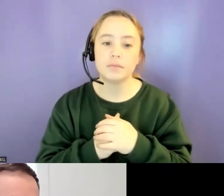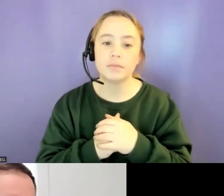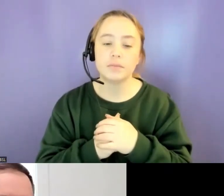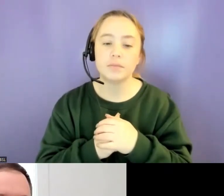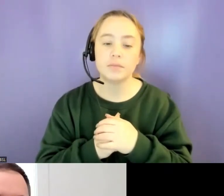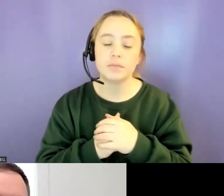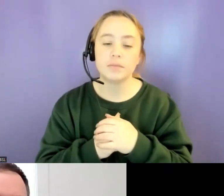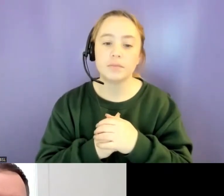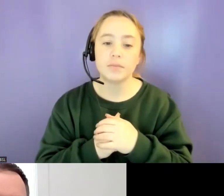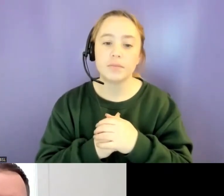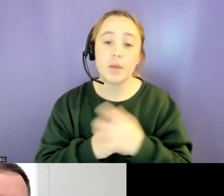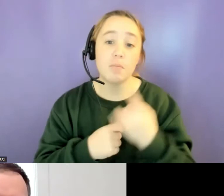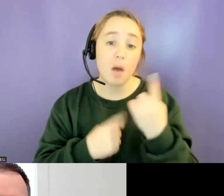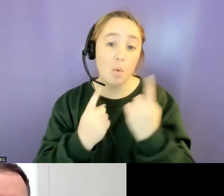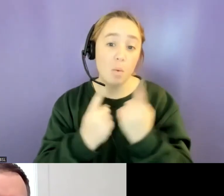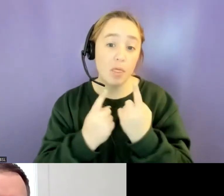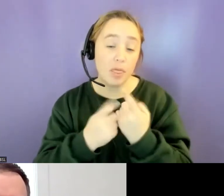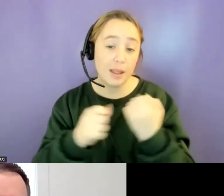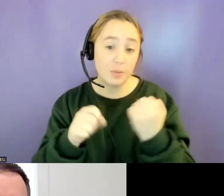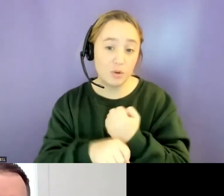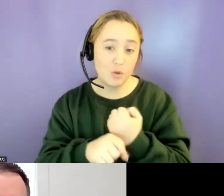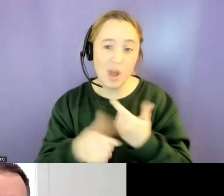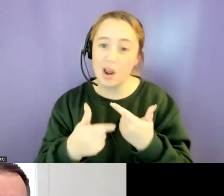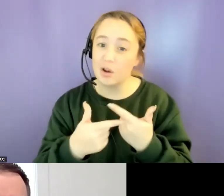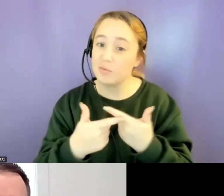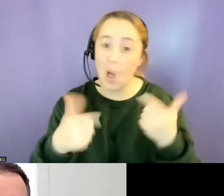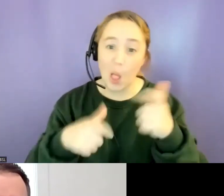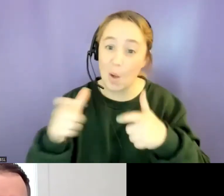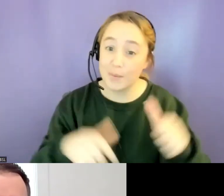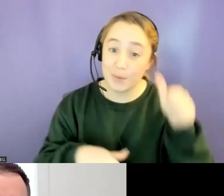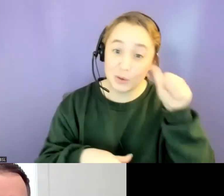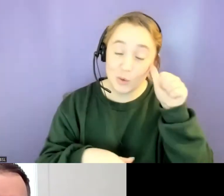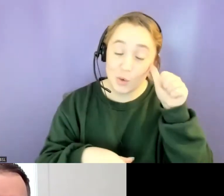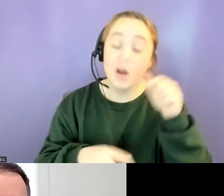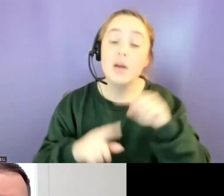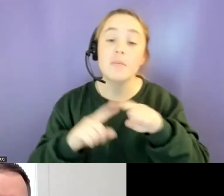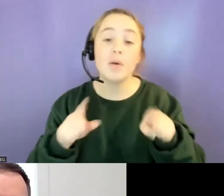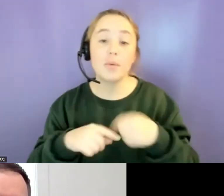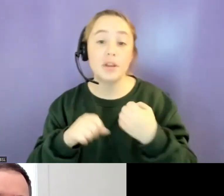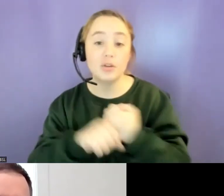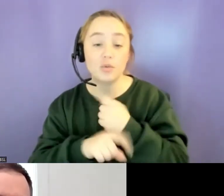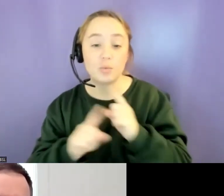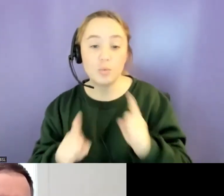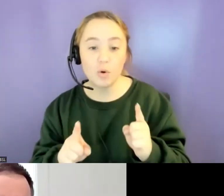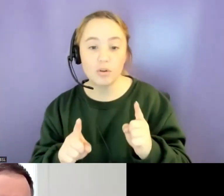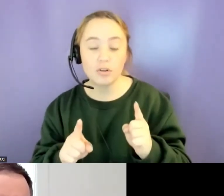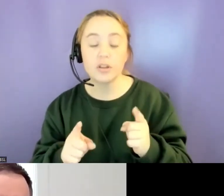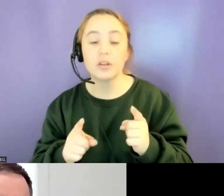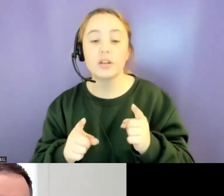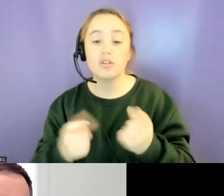known, is we actually give drivers a very brief,